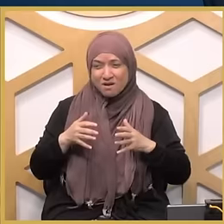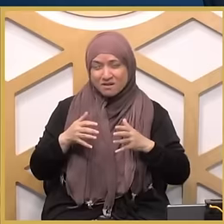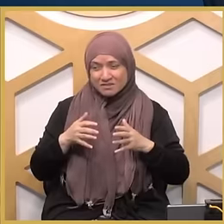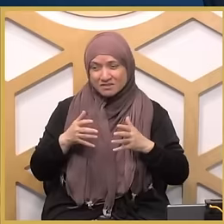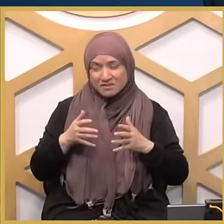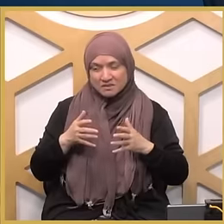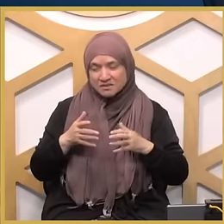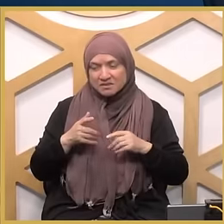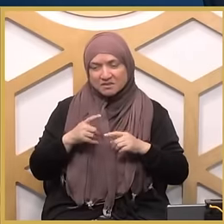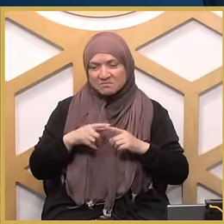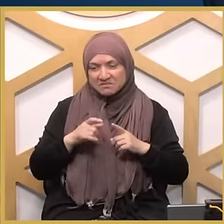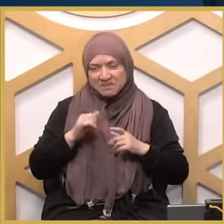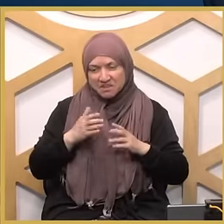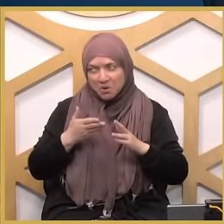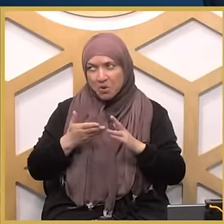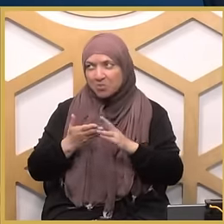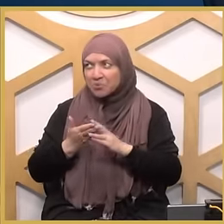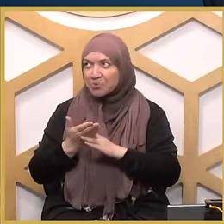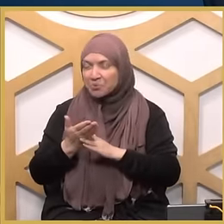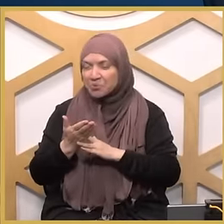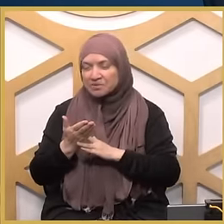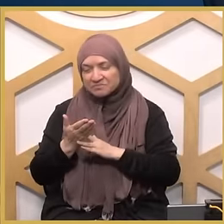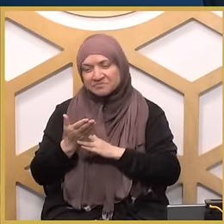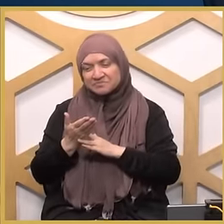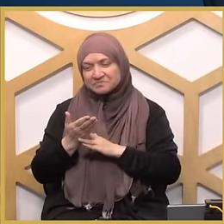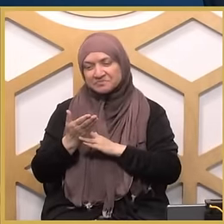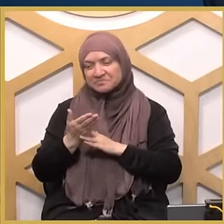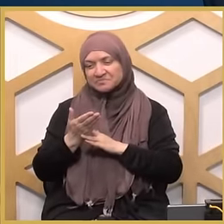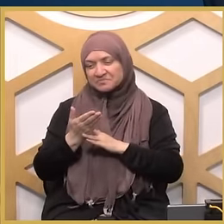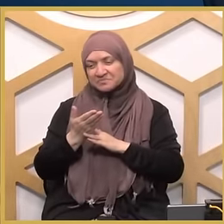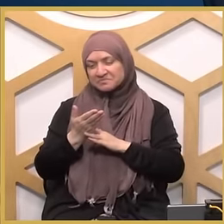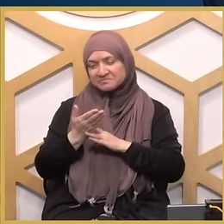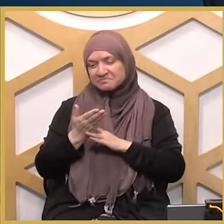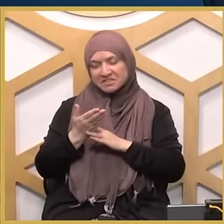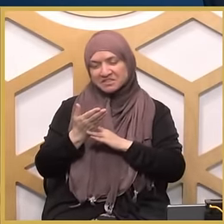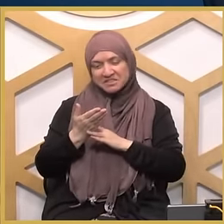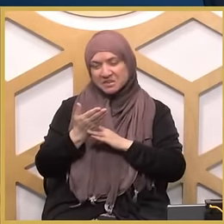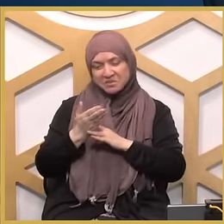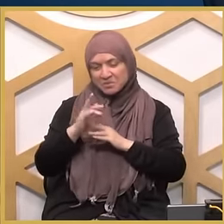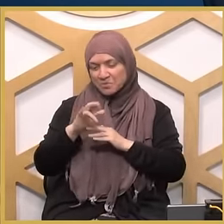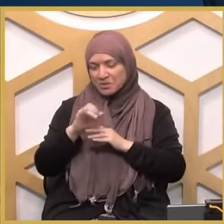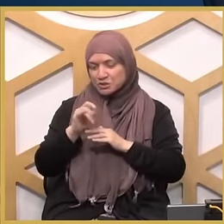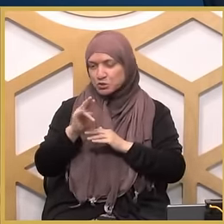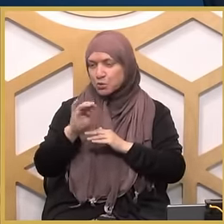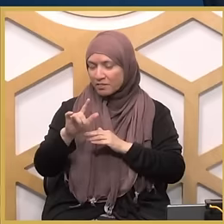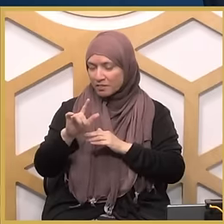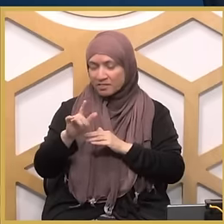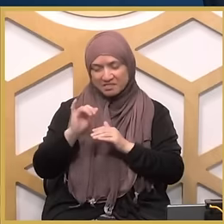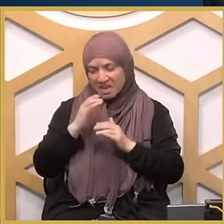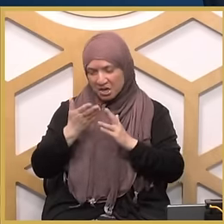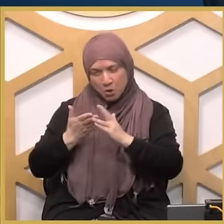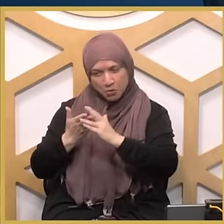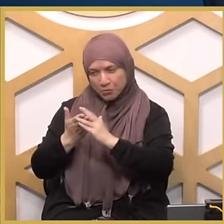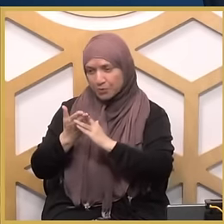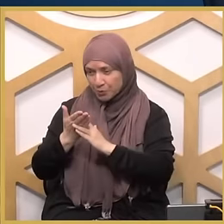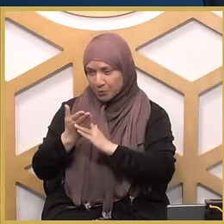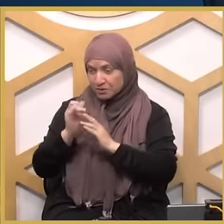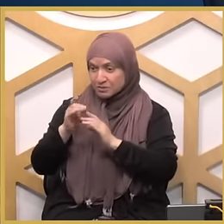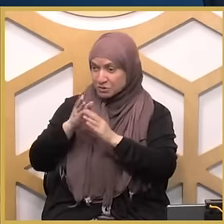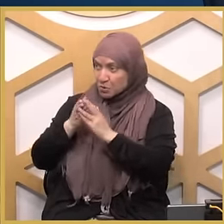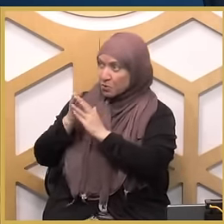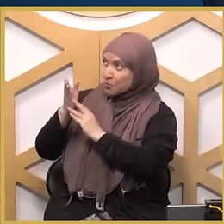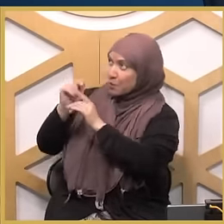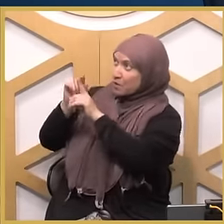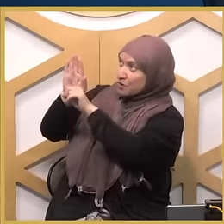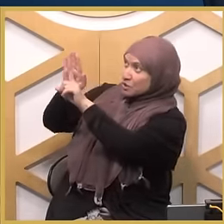you're going somewhere else. Obviously, if you turn your back to Allah subhanahu wa ta'ala, you're not going to find your way. Right. You're going to find somewhere, but not